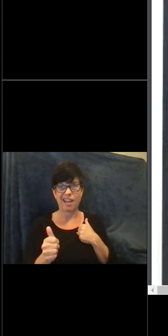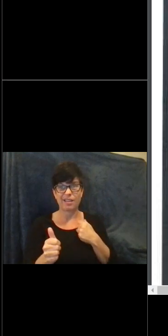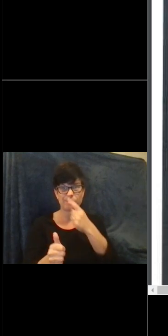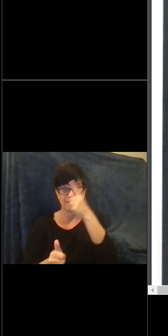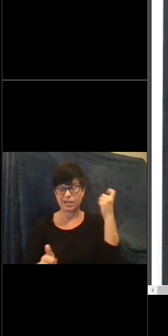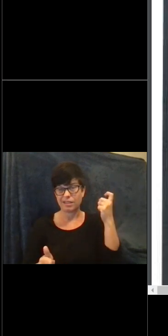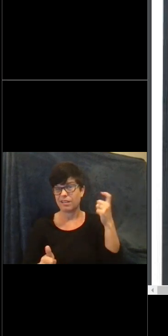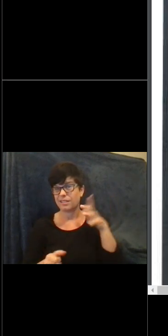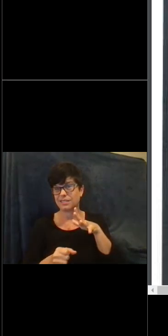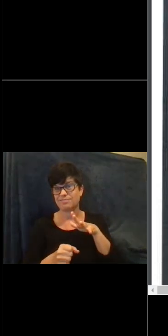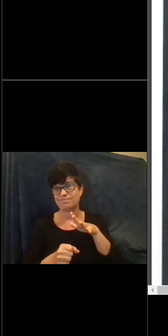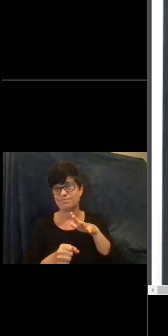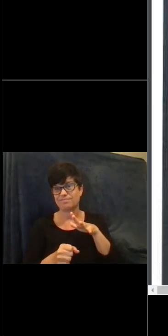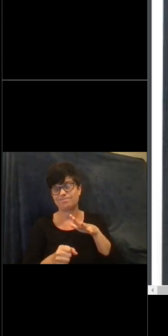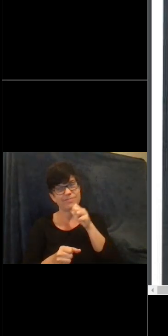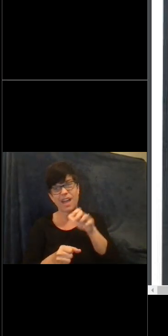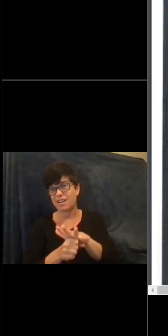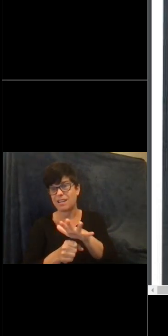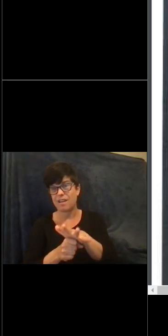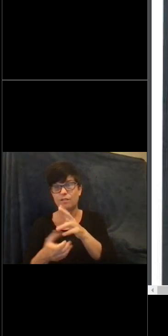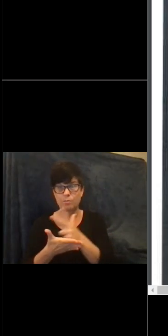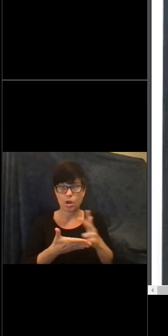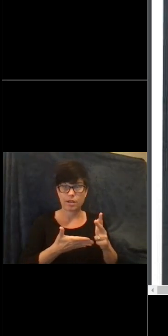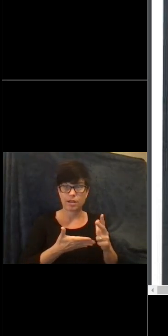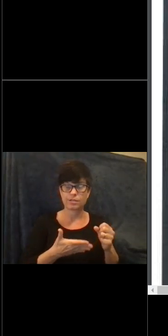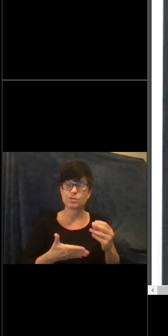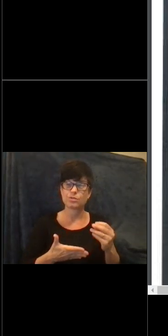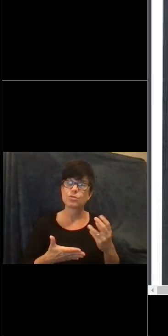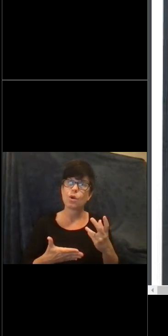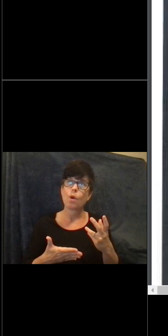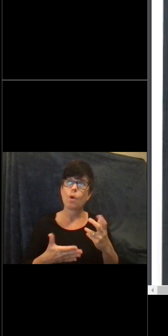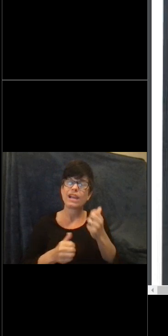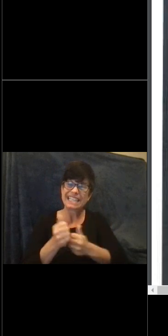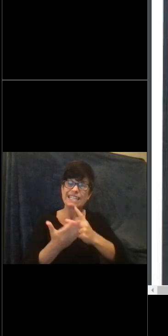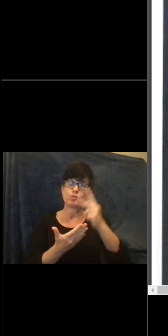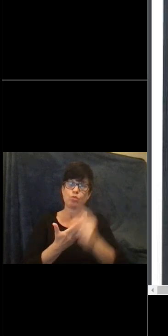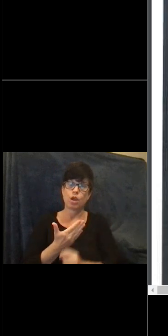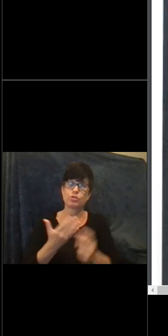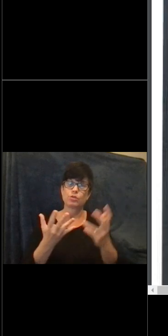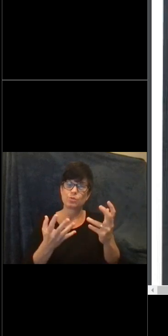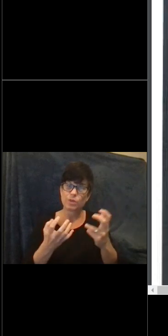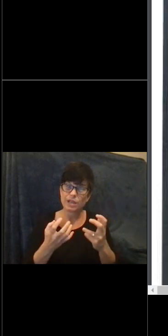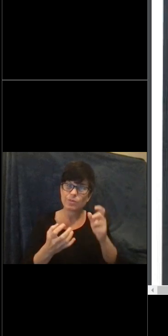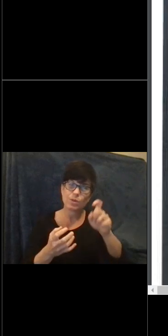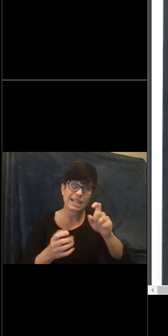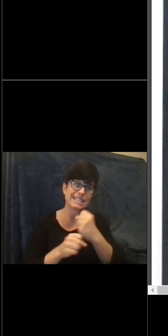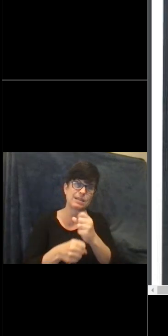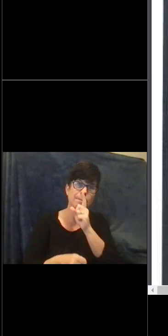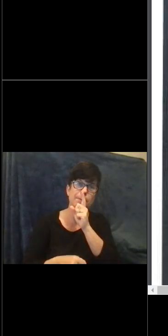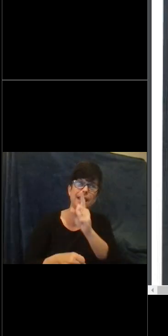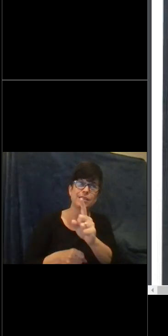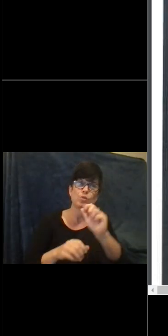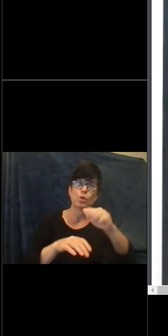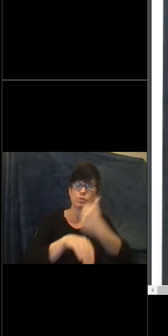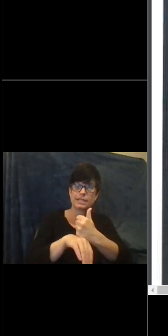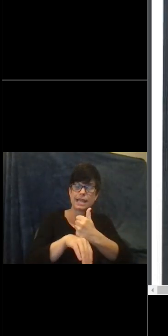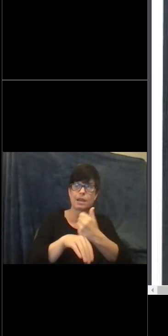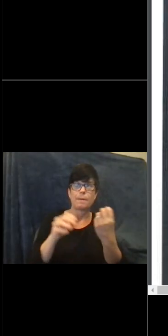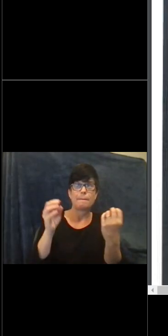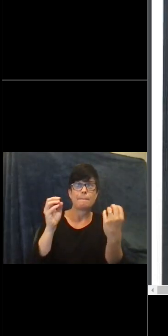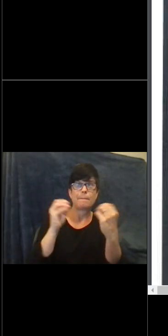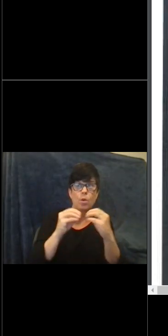I think, in every project going forward, we have to make sure that we're trying to grab whatever extra we can to try and make up that difference. So, I